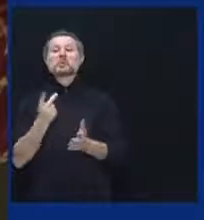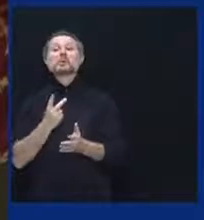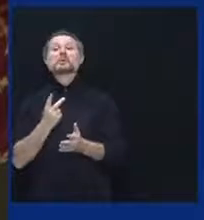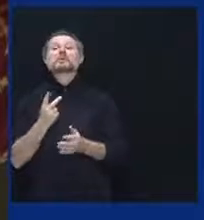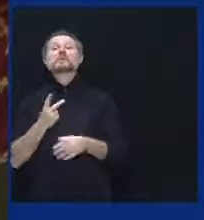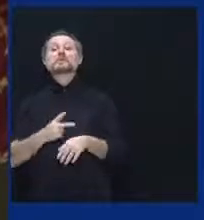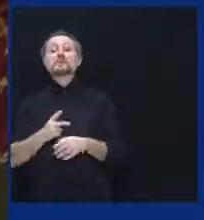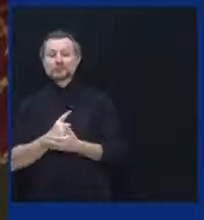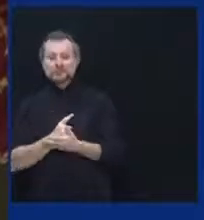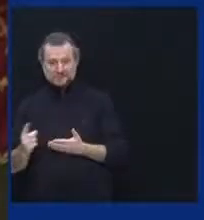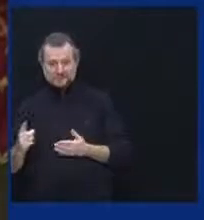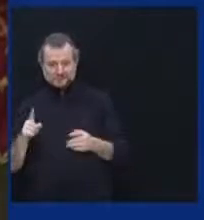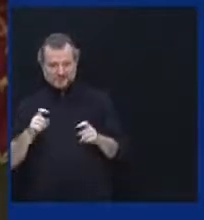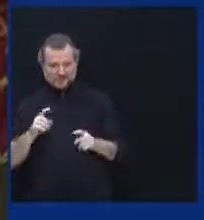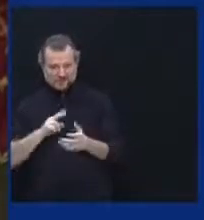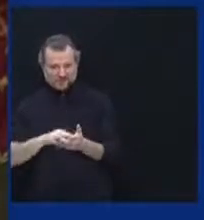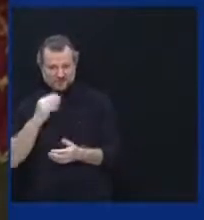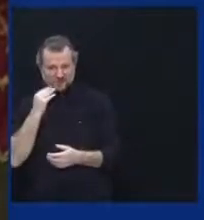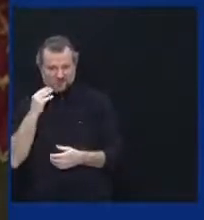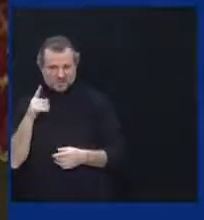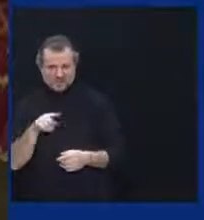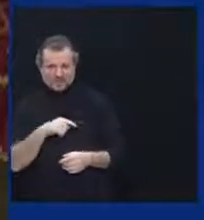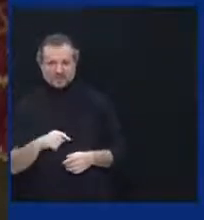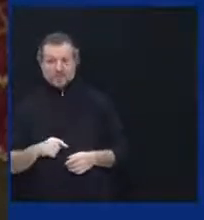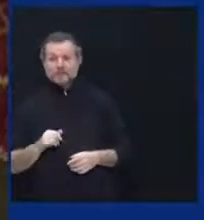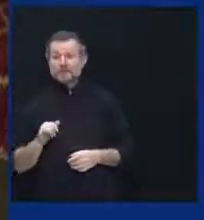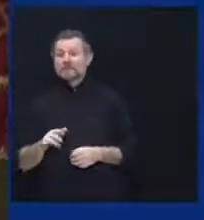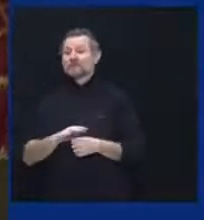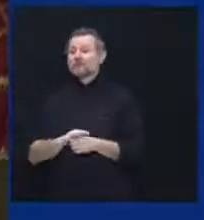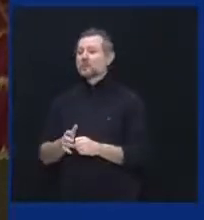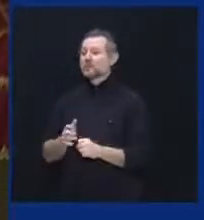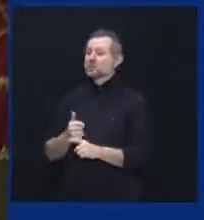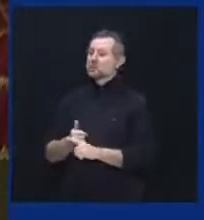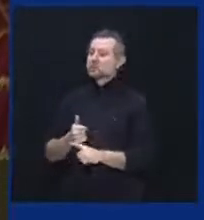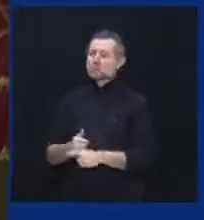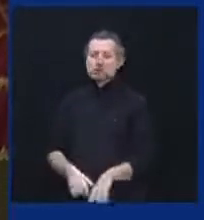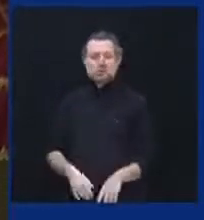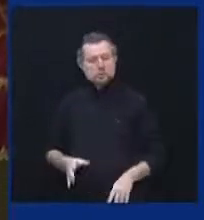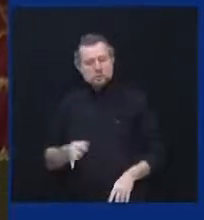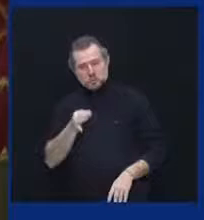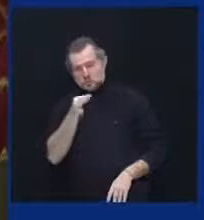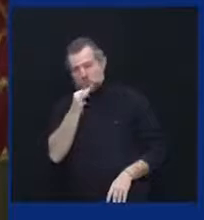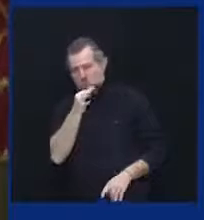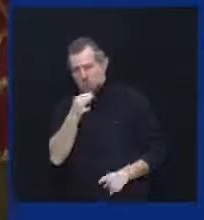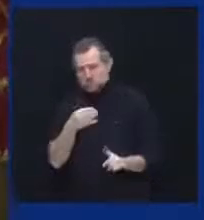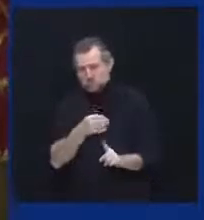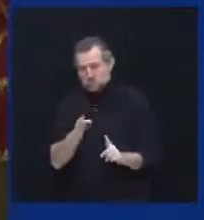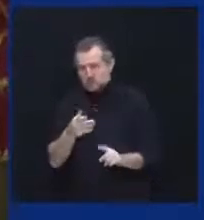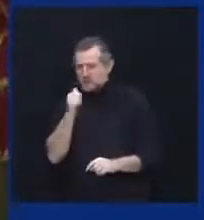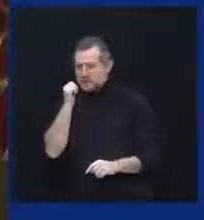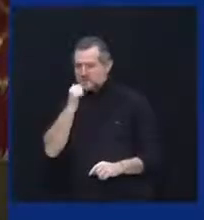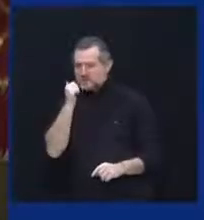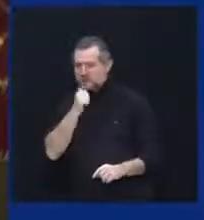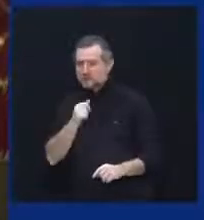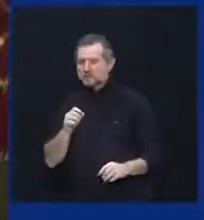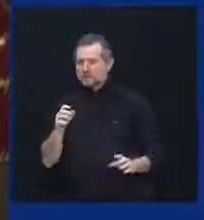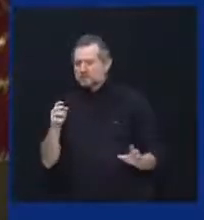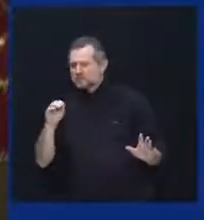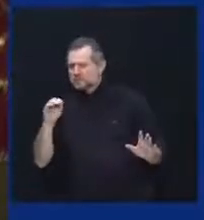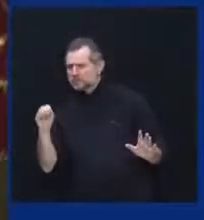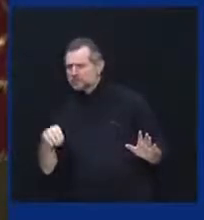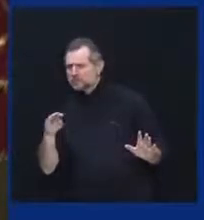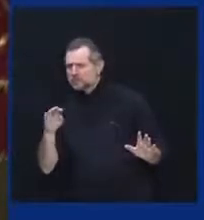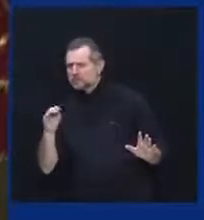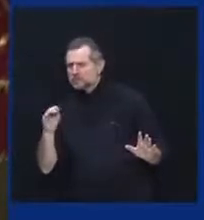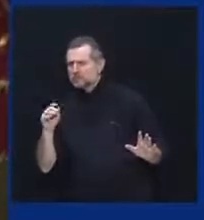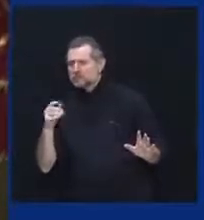the unfortunate thing about this virus and the people that it preys on is that every day, roughly 40% of the people that we're reporting in that